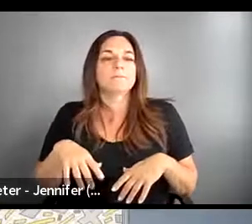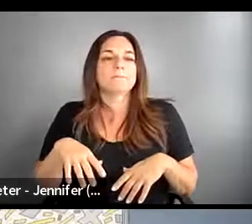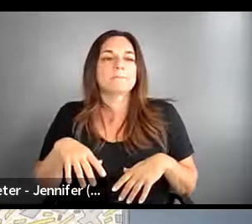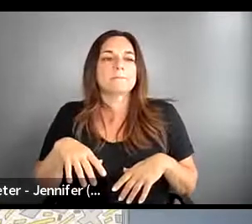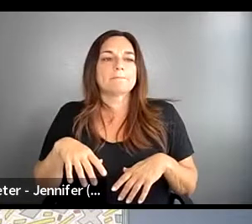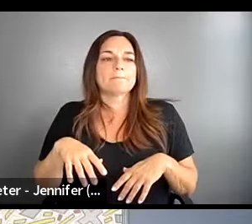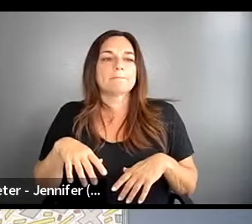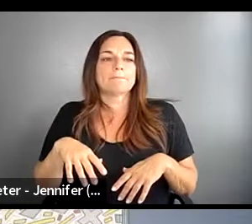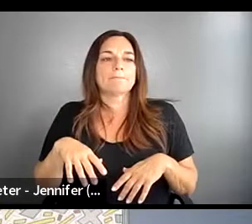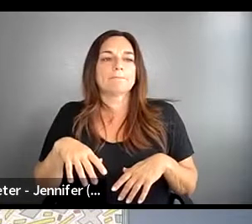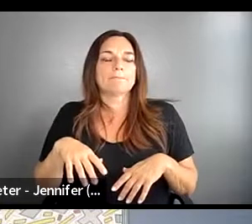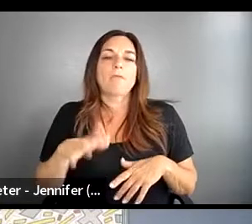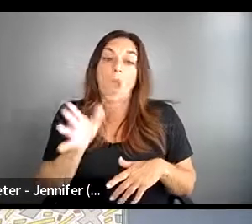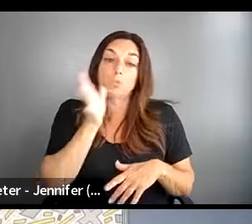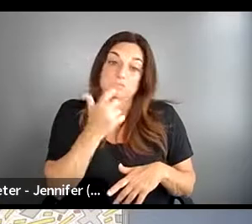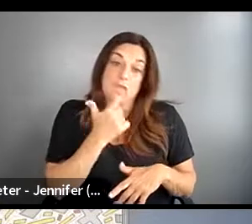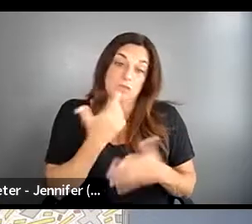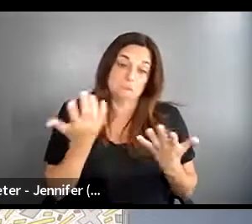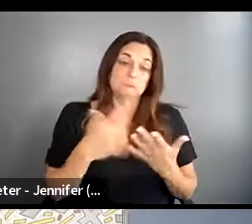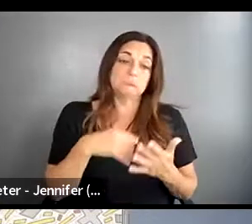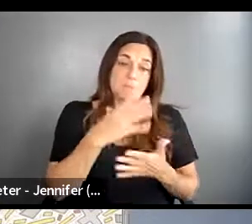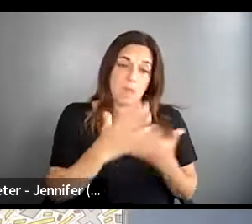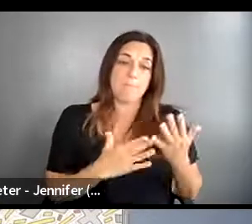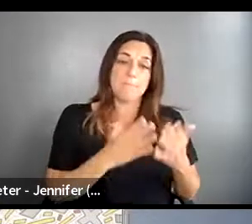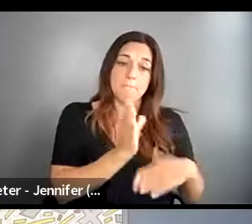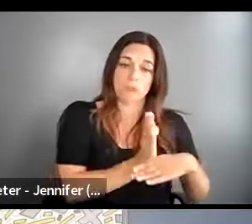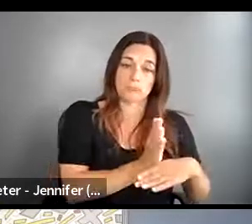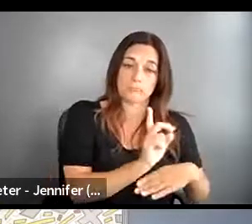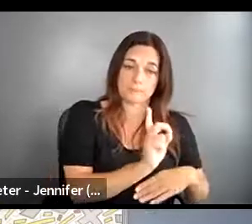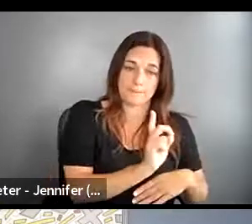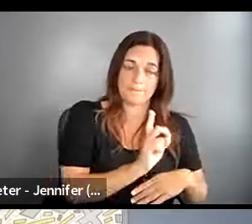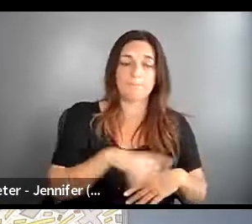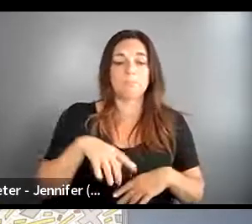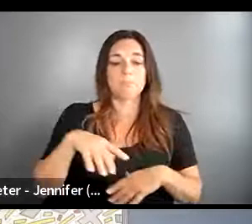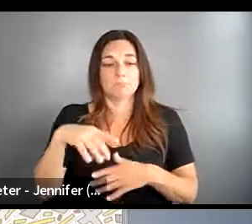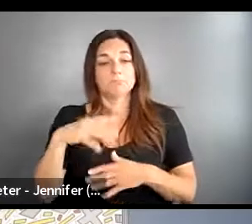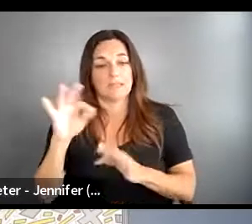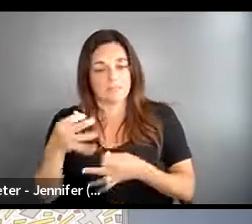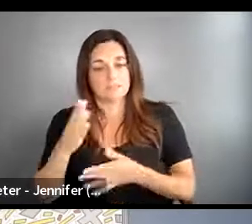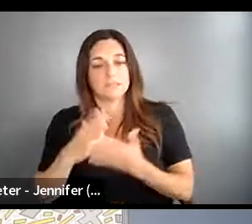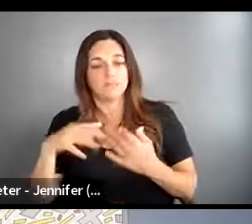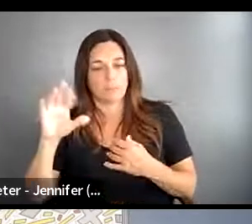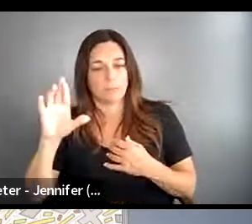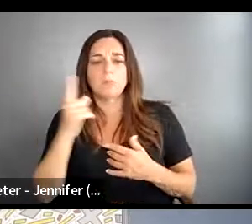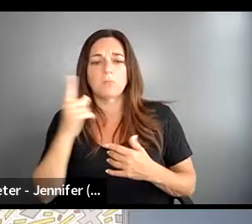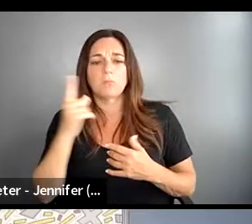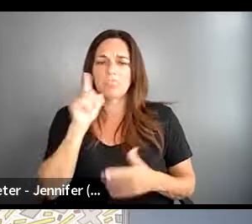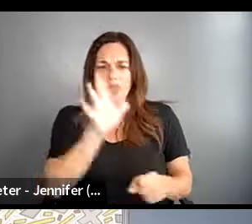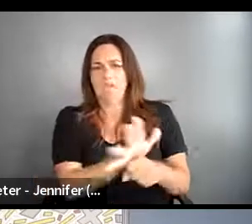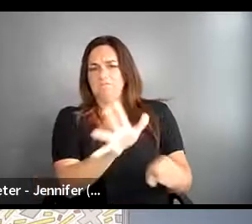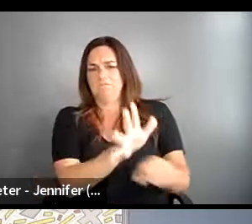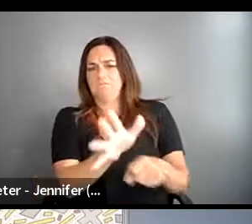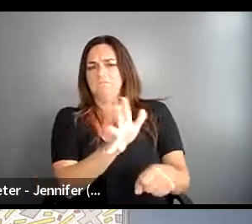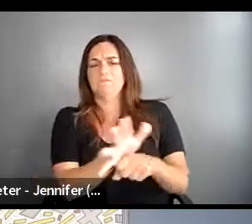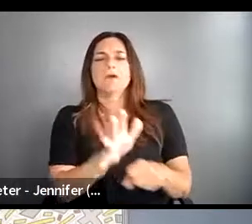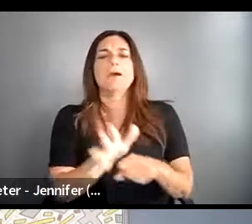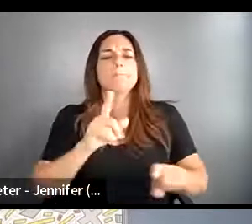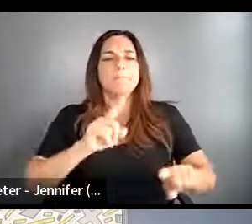are some moderate Dems and definitely Republicans that think we have done enough, but we do have our pocket of